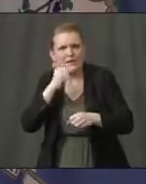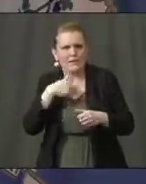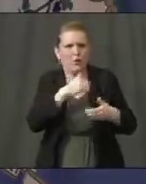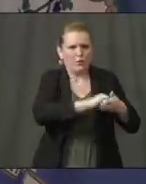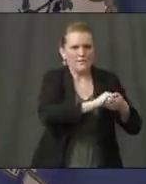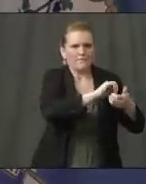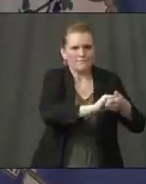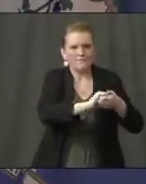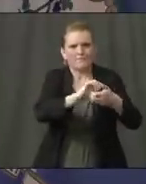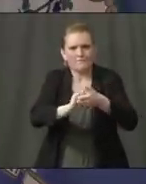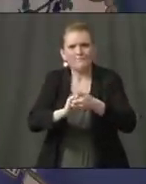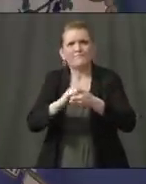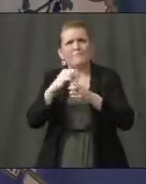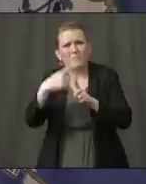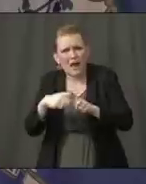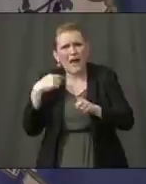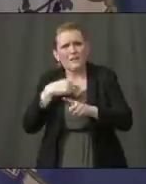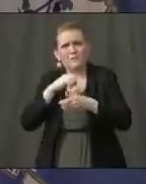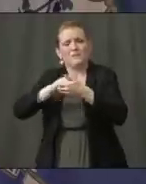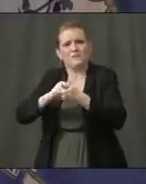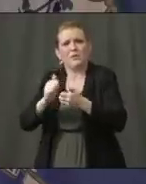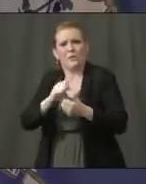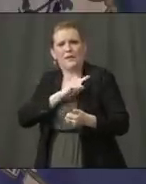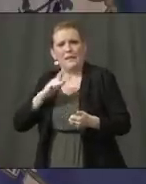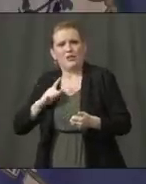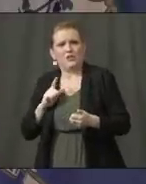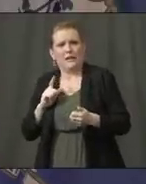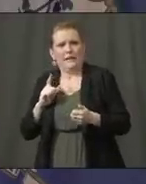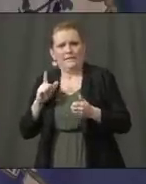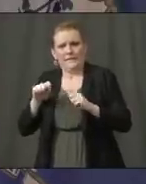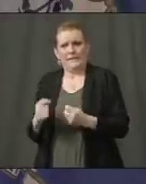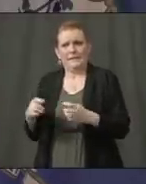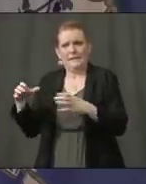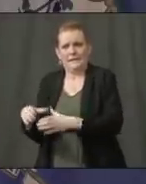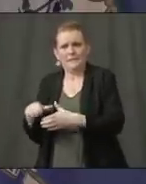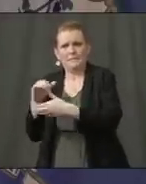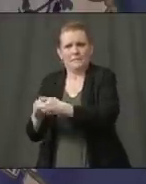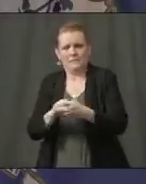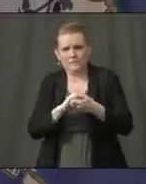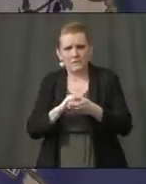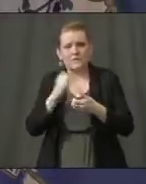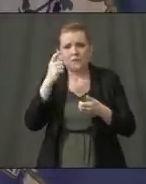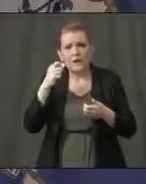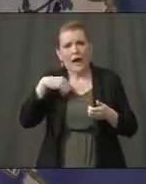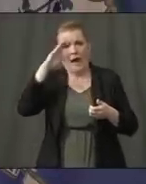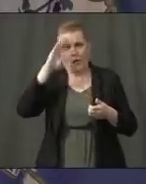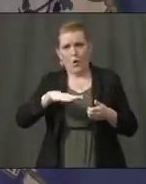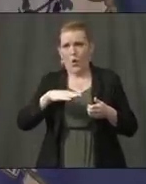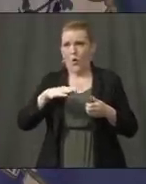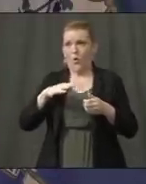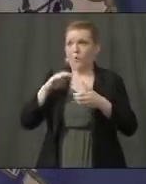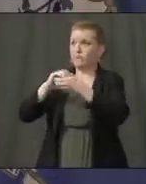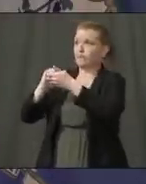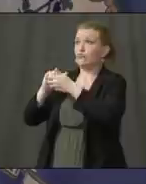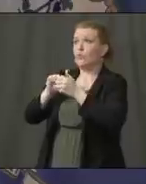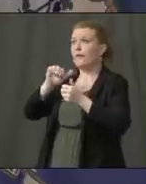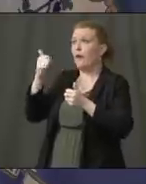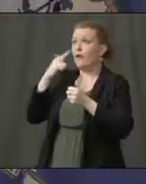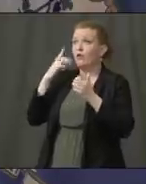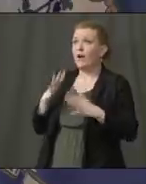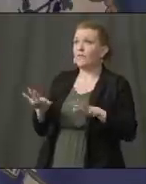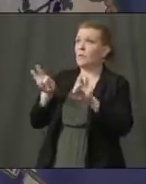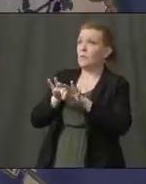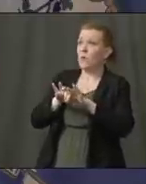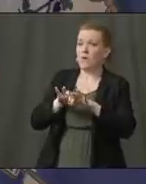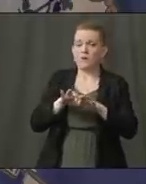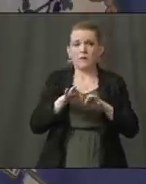I got to have the state continuing to work together. I know it's getting very tempting, and spring is coming, and maybe we've been a little too